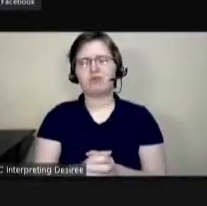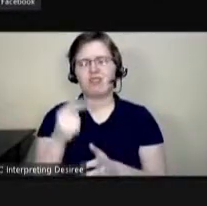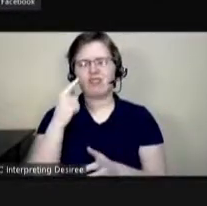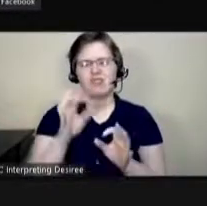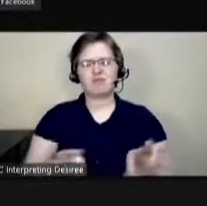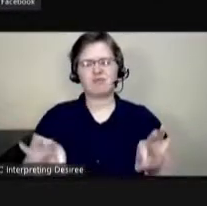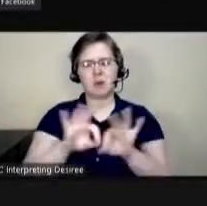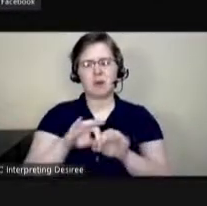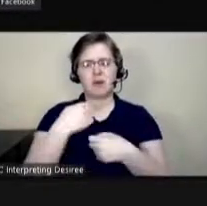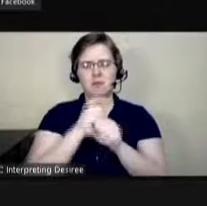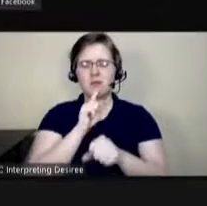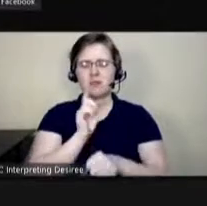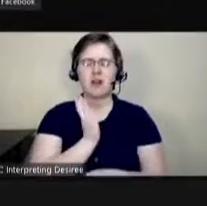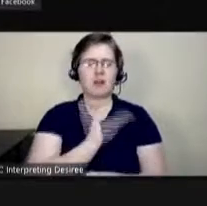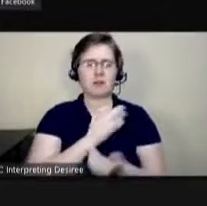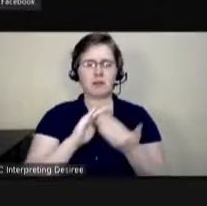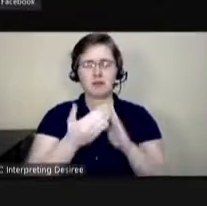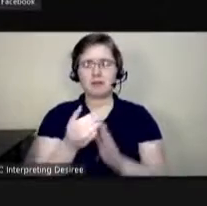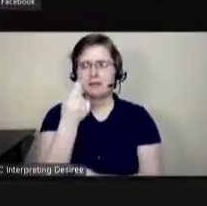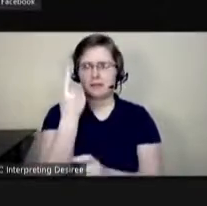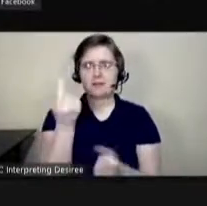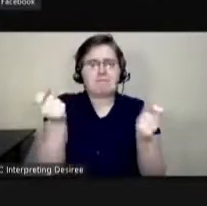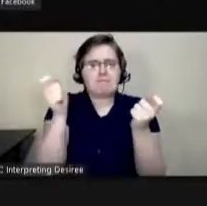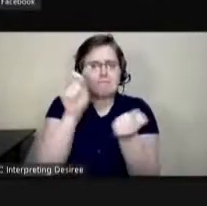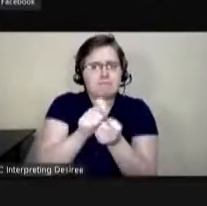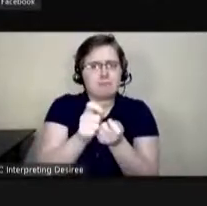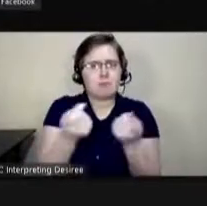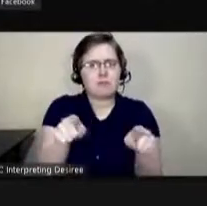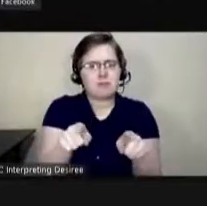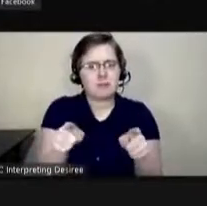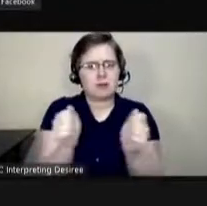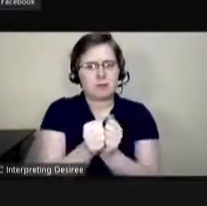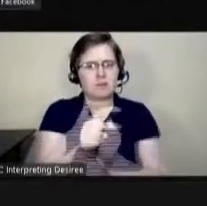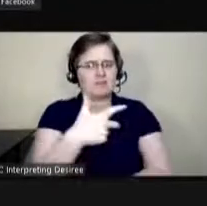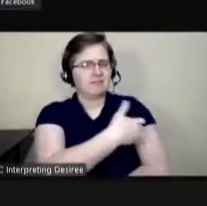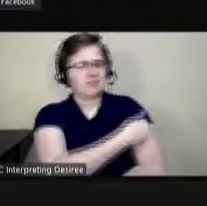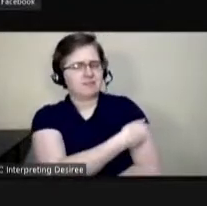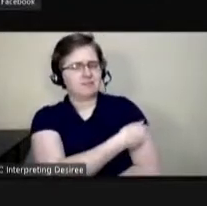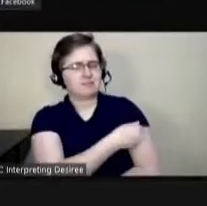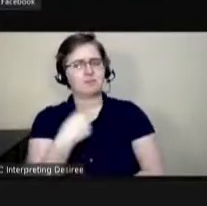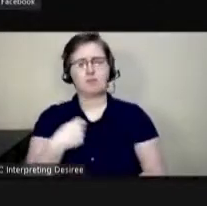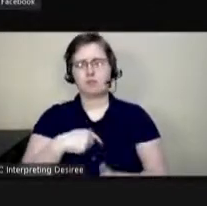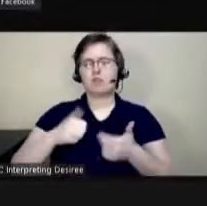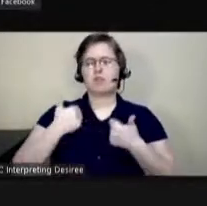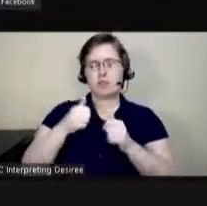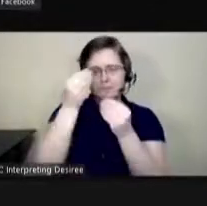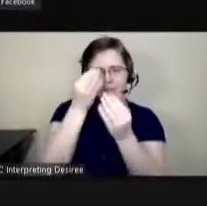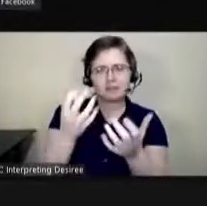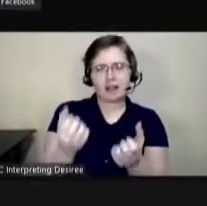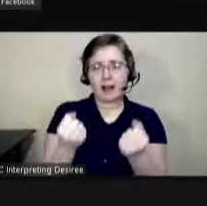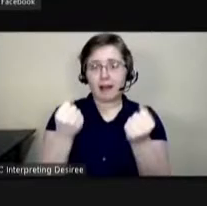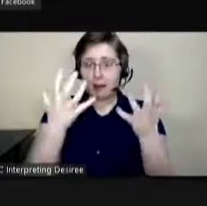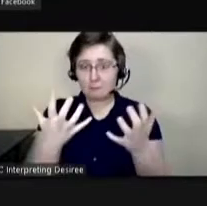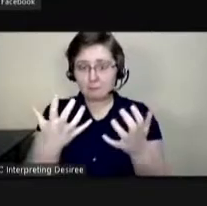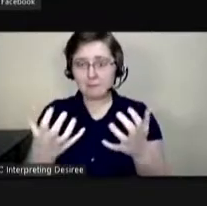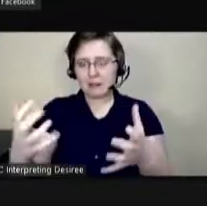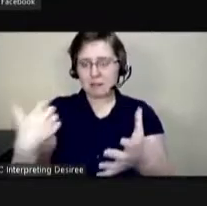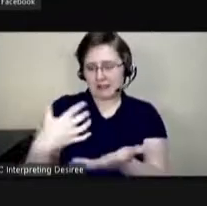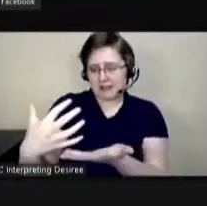that the community understands exactly where we're at with our vaccines. So we're going to try to tell you how many we actually